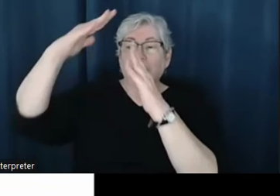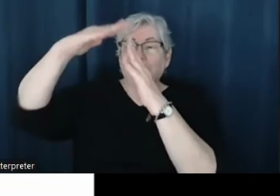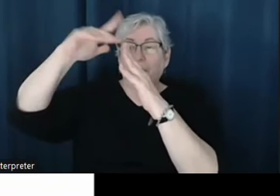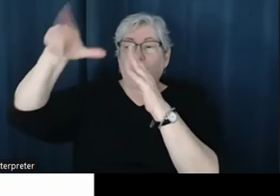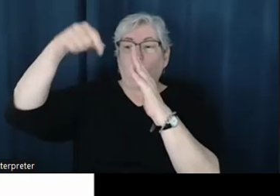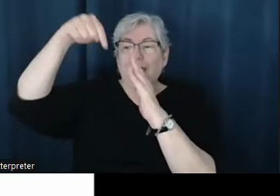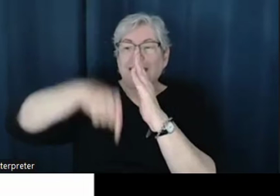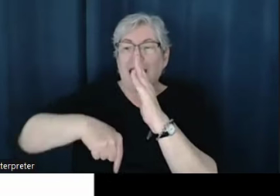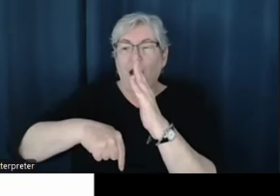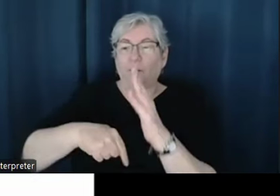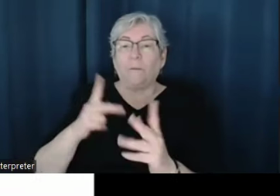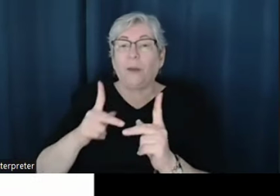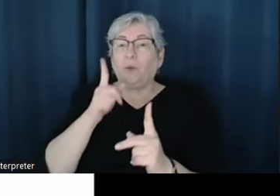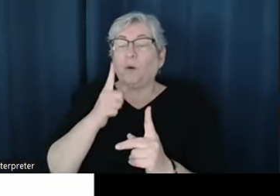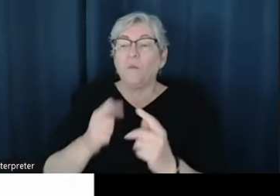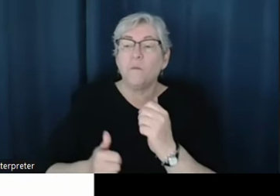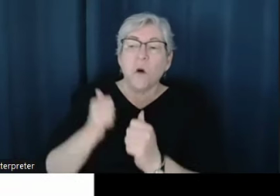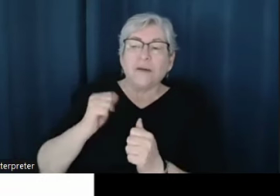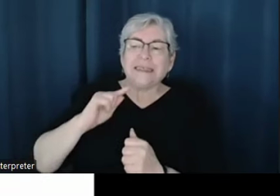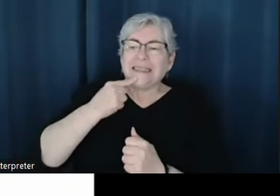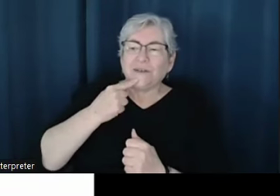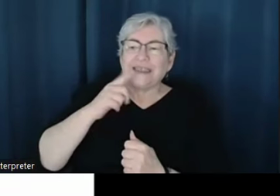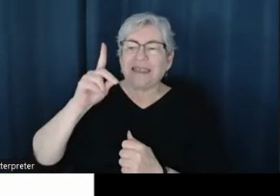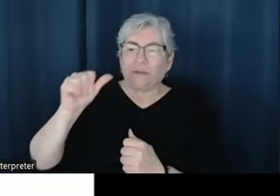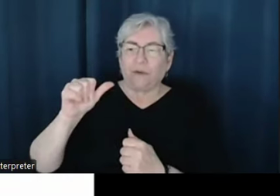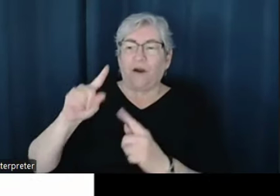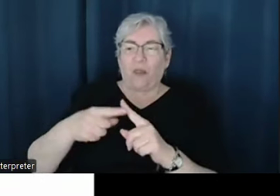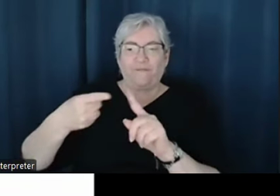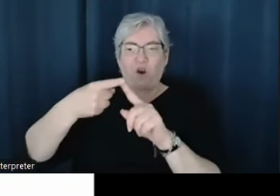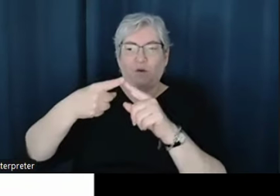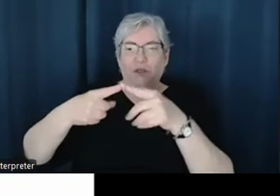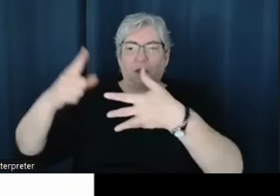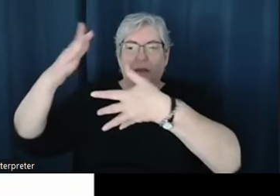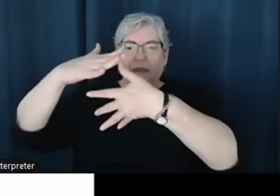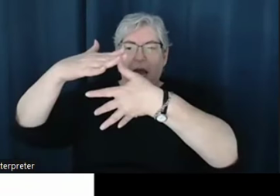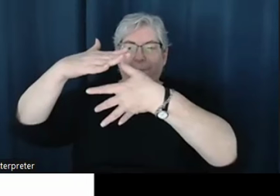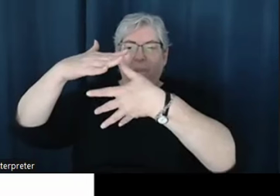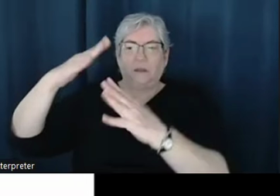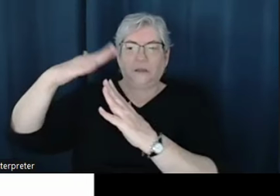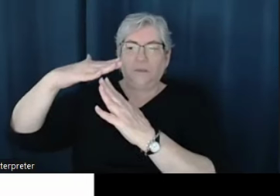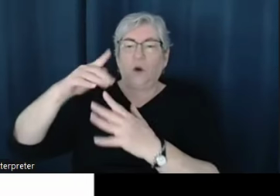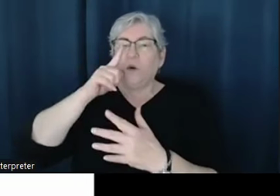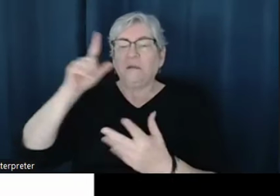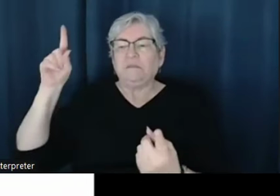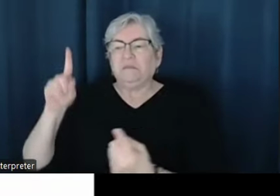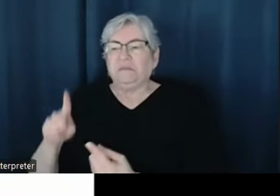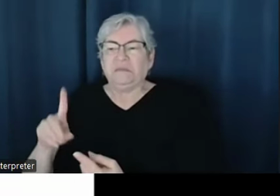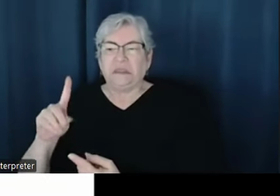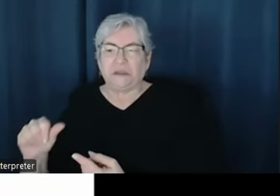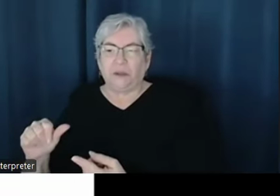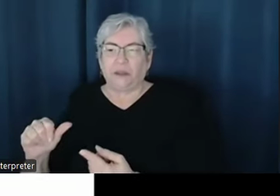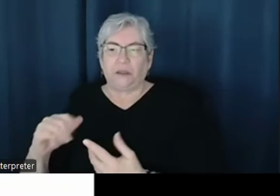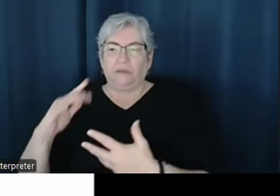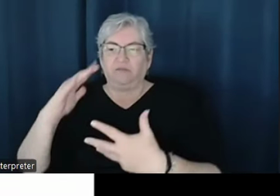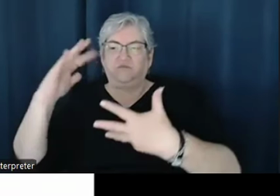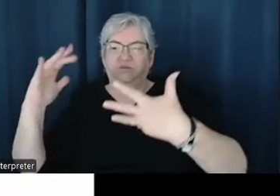Students, people with the most significant disabilities go to the top of the list, of the waiting list. People with less significant disabilities are down